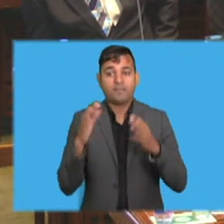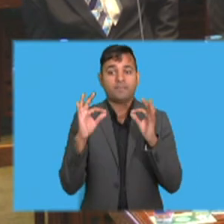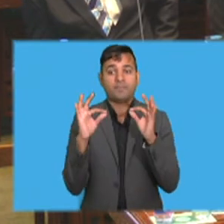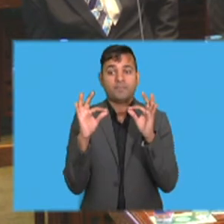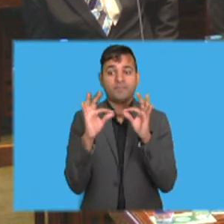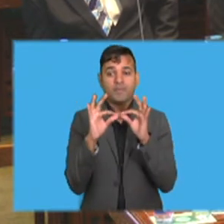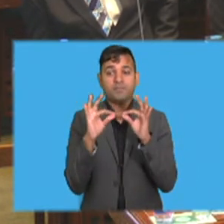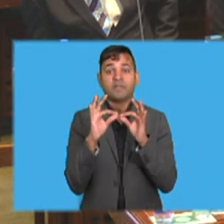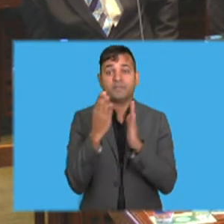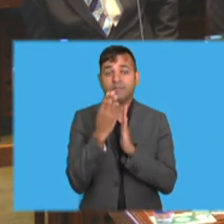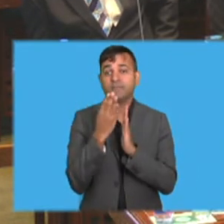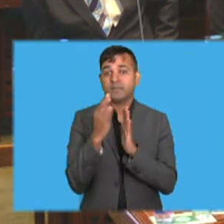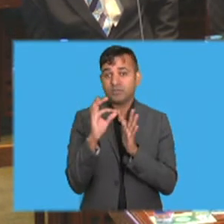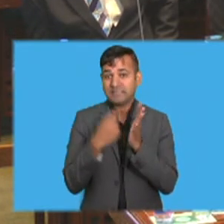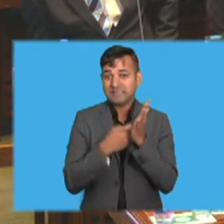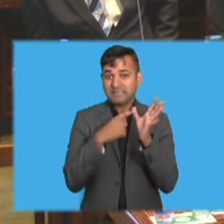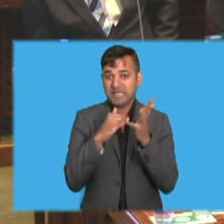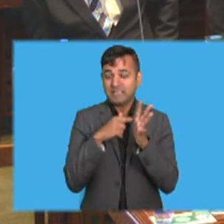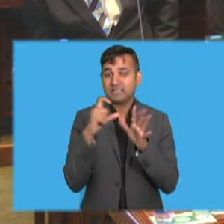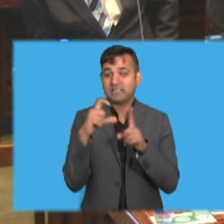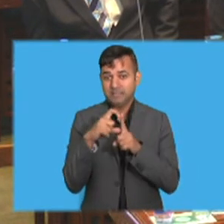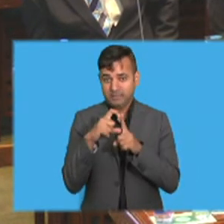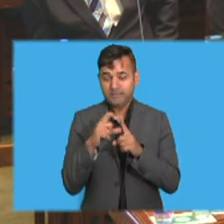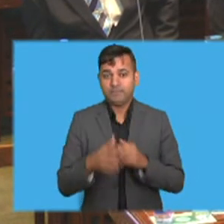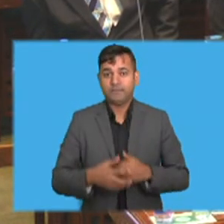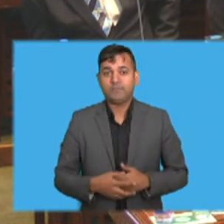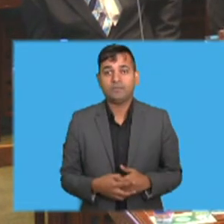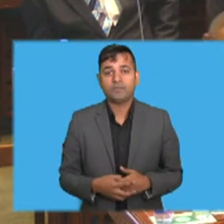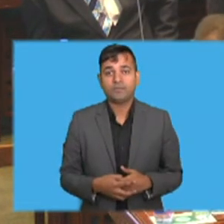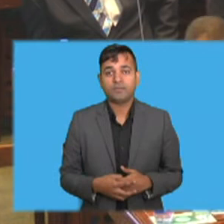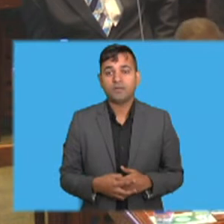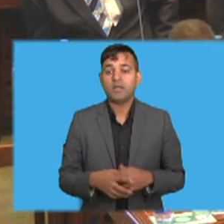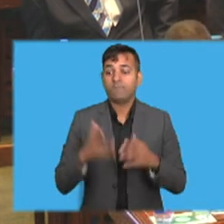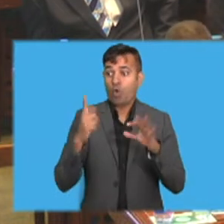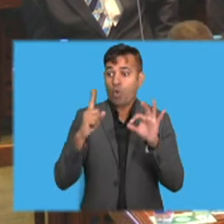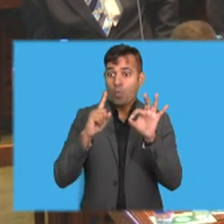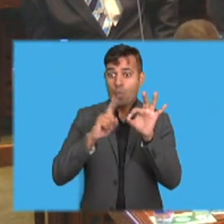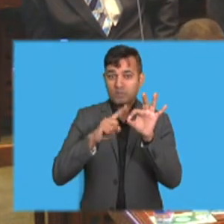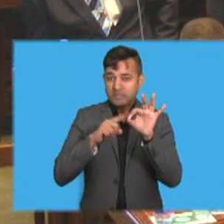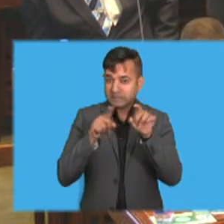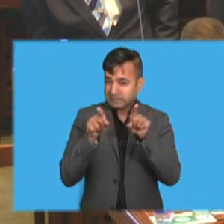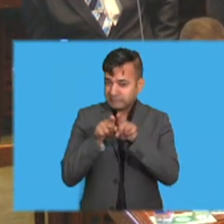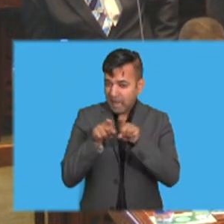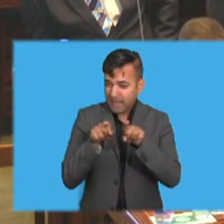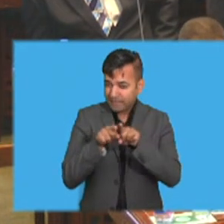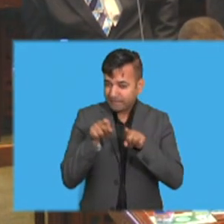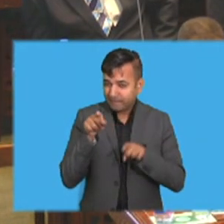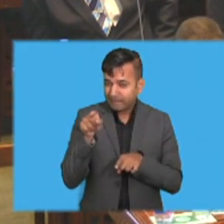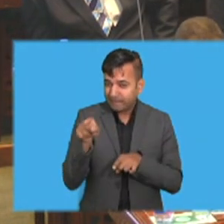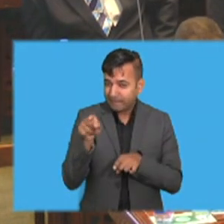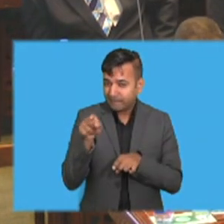ignorance. If you looked at the order paper, there is a question by exactly the same question by Honourable Bulitavu